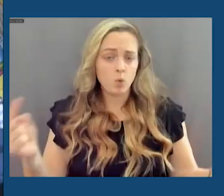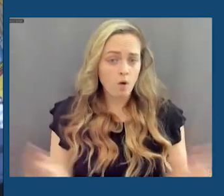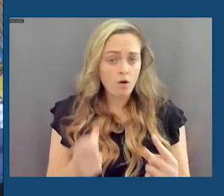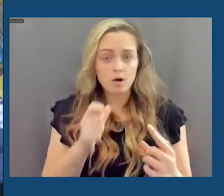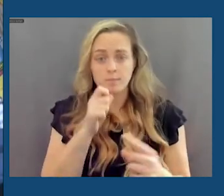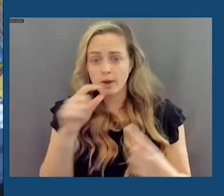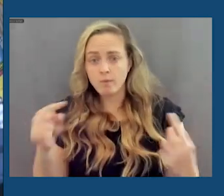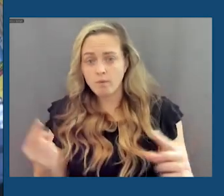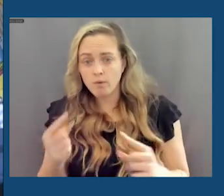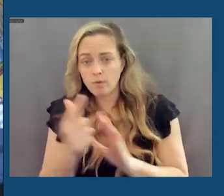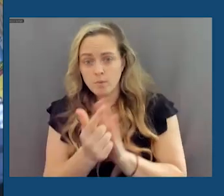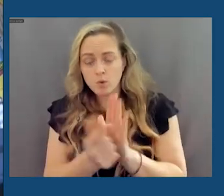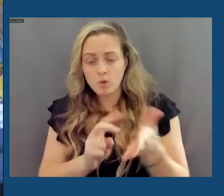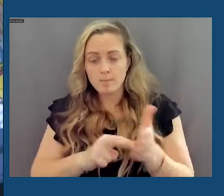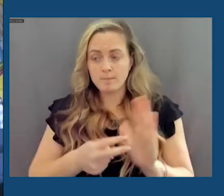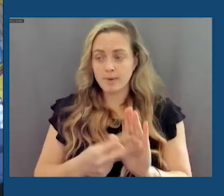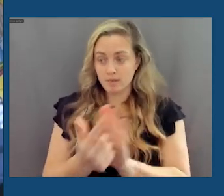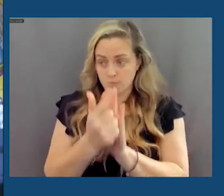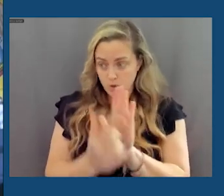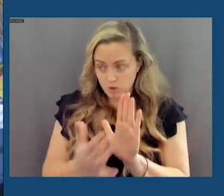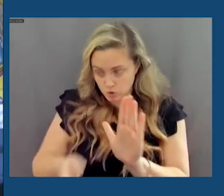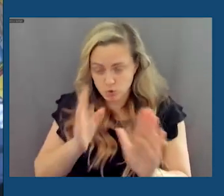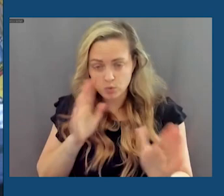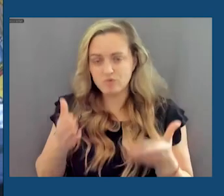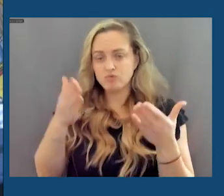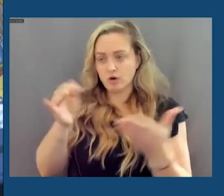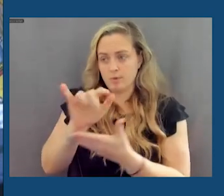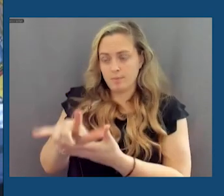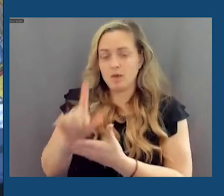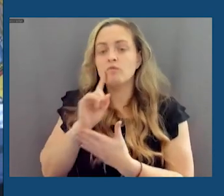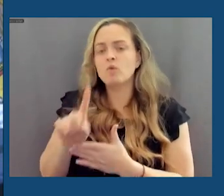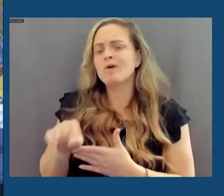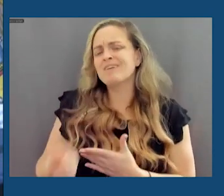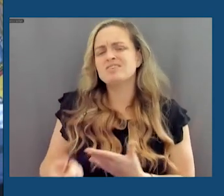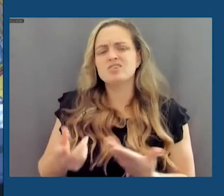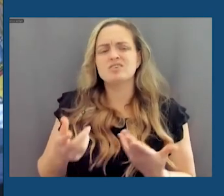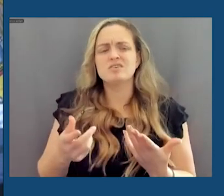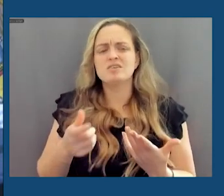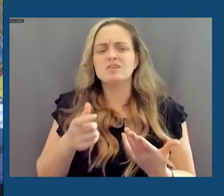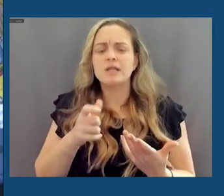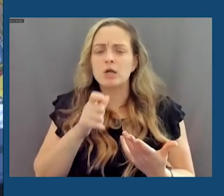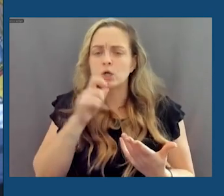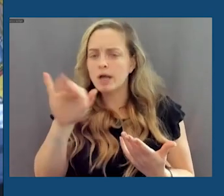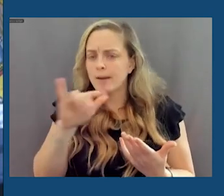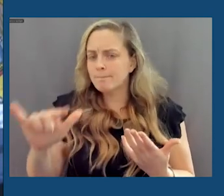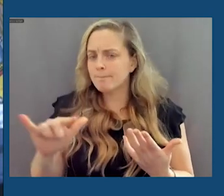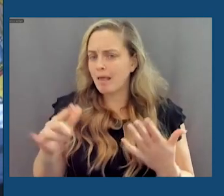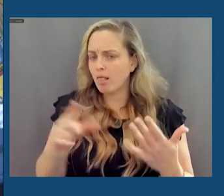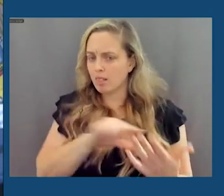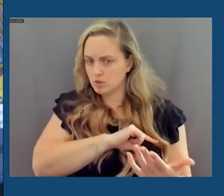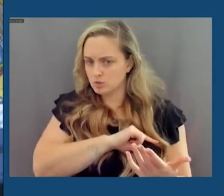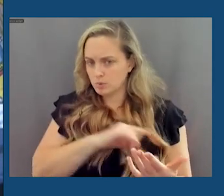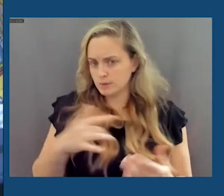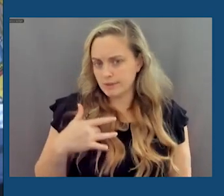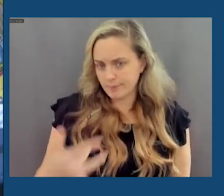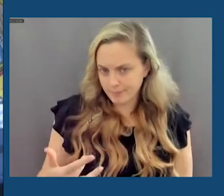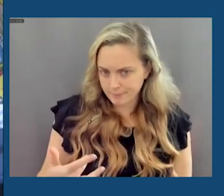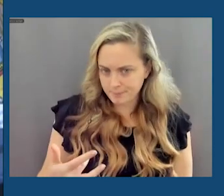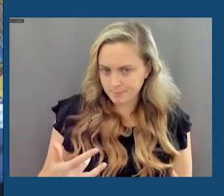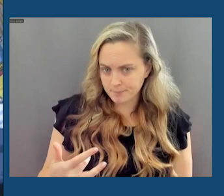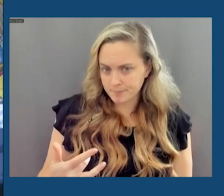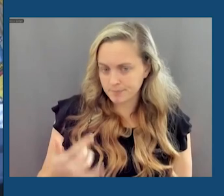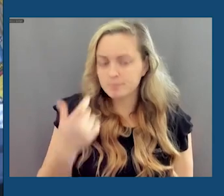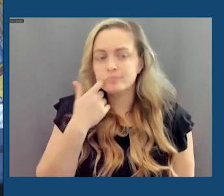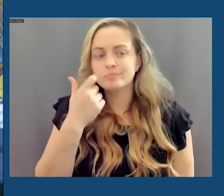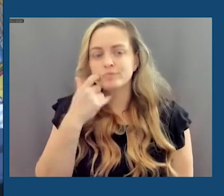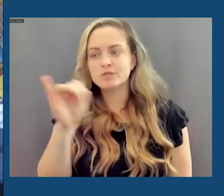it allows a prosecutor to recommend bail for offenses that are otherwise not bail eligible as a result of recent bail